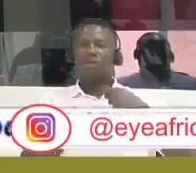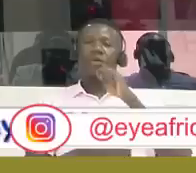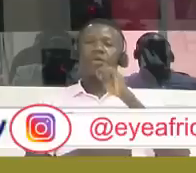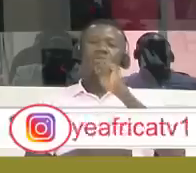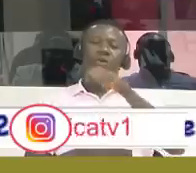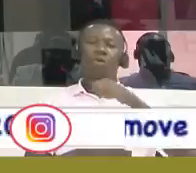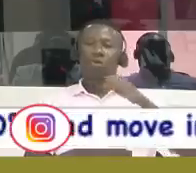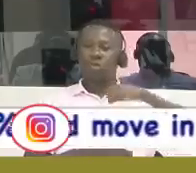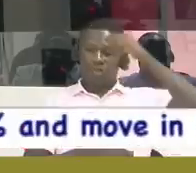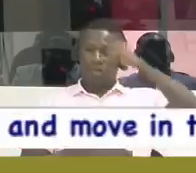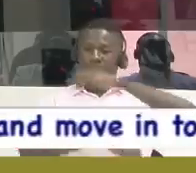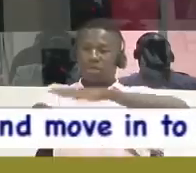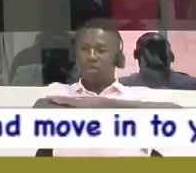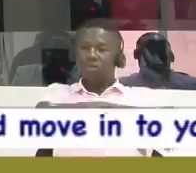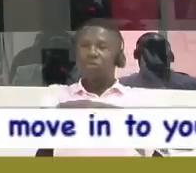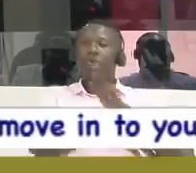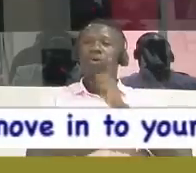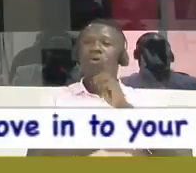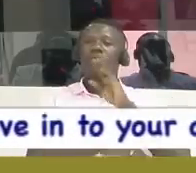married.